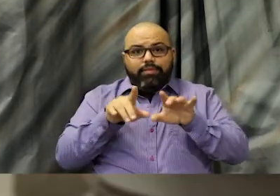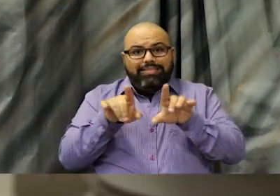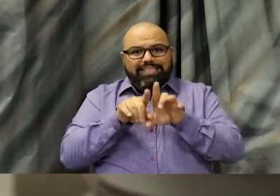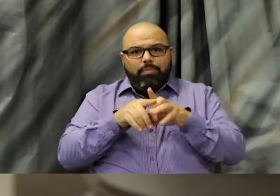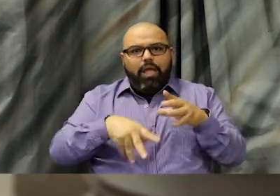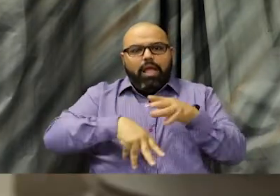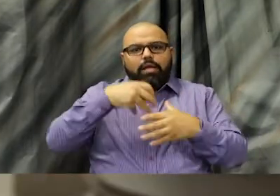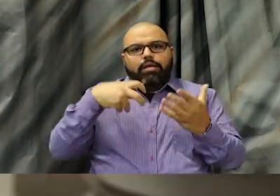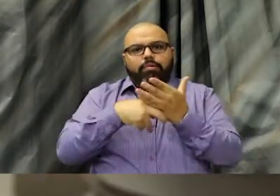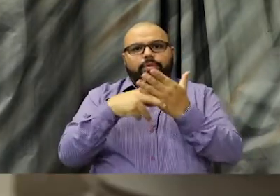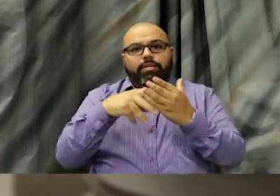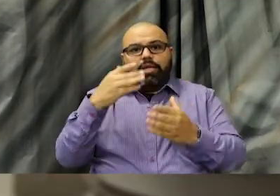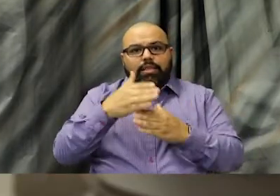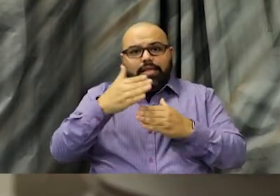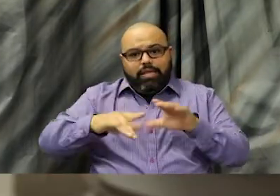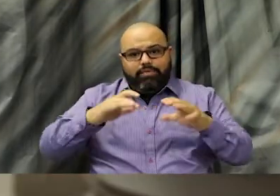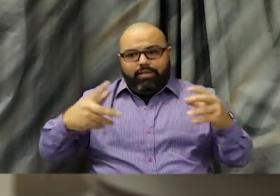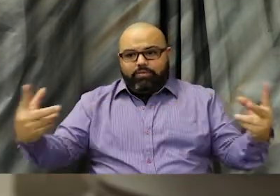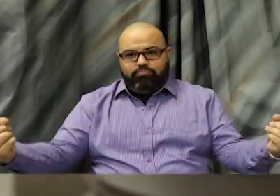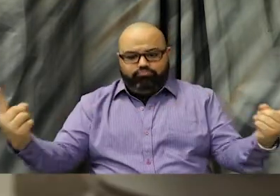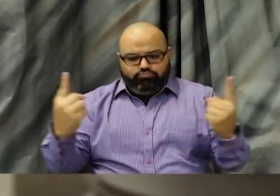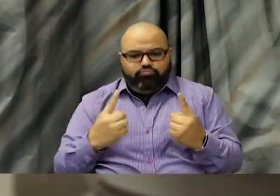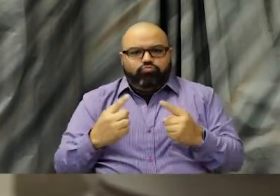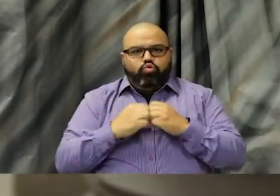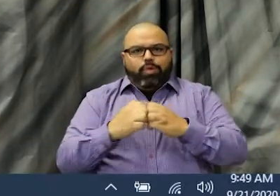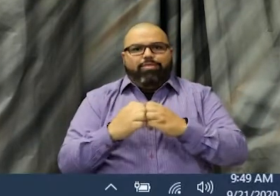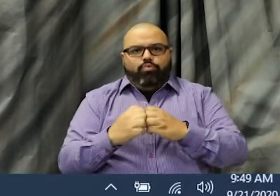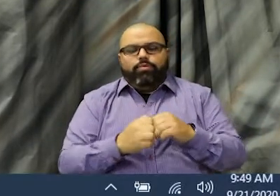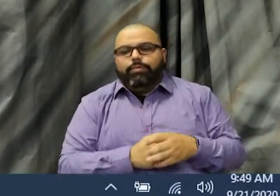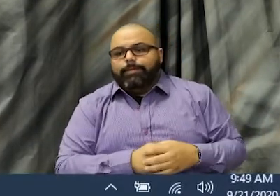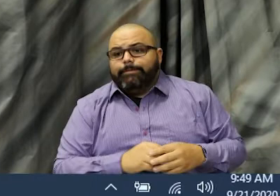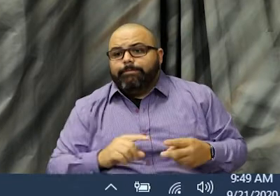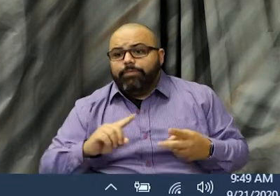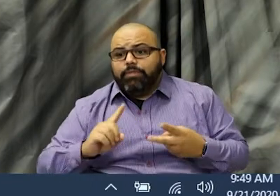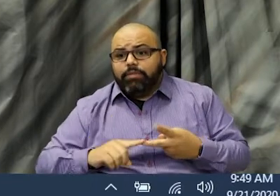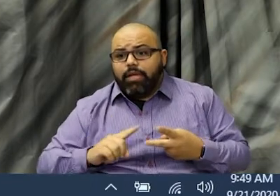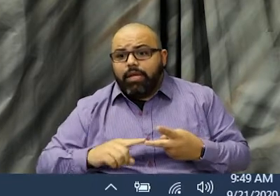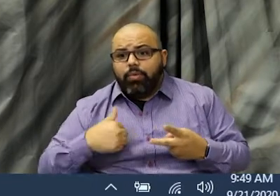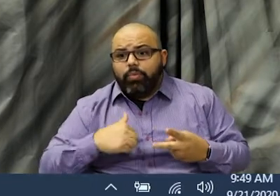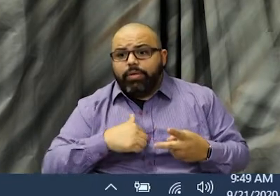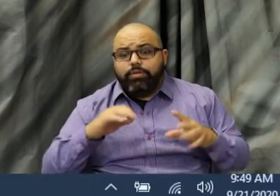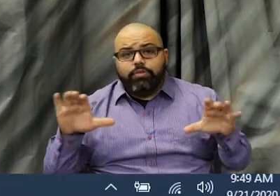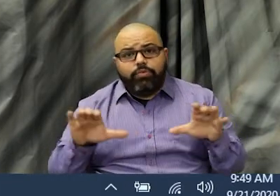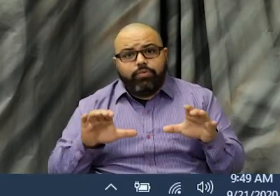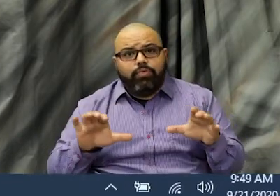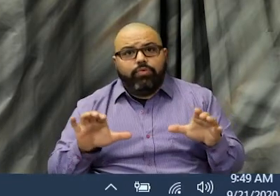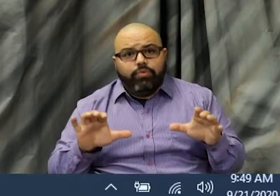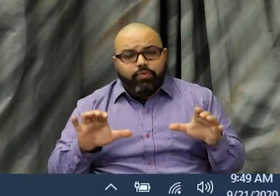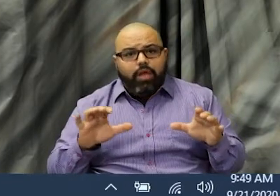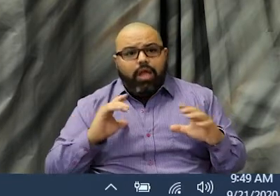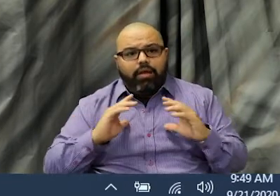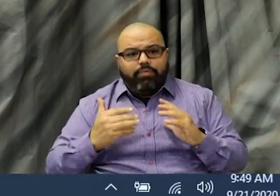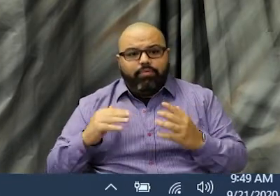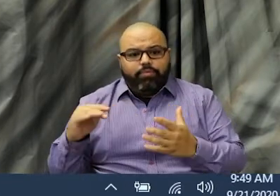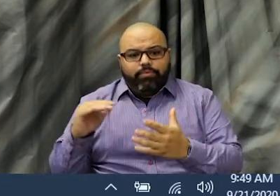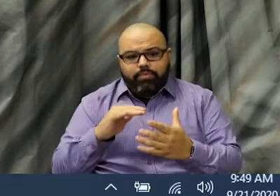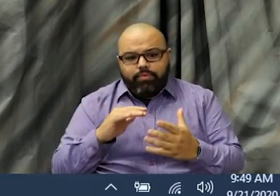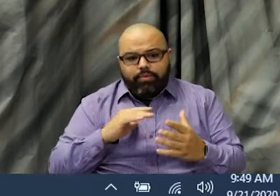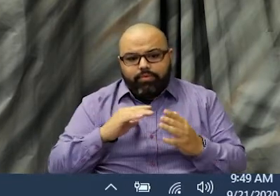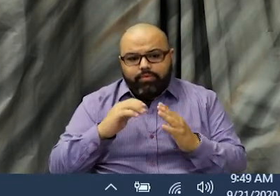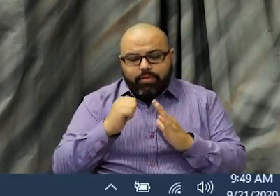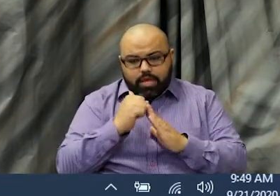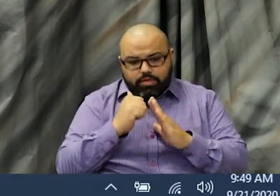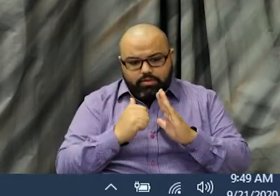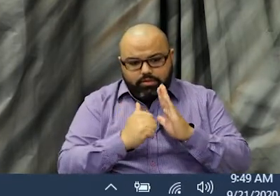same exit ticket because at the end of class, we also come back together. The second thing I would do after we do our